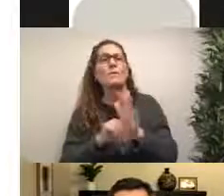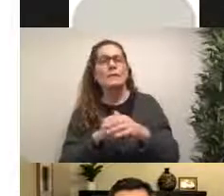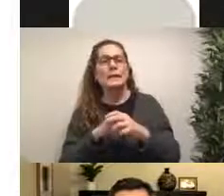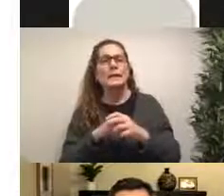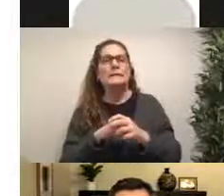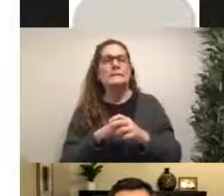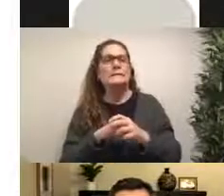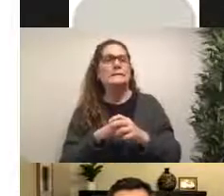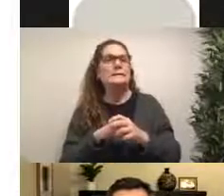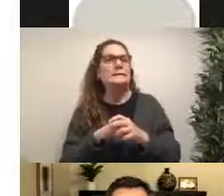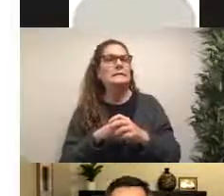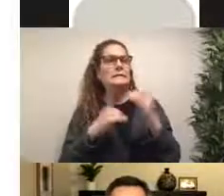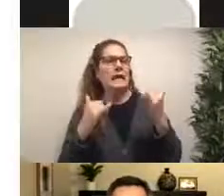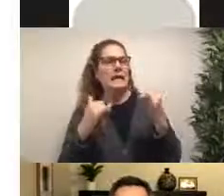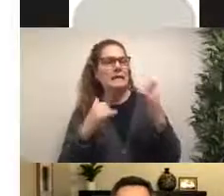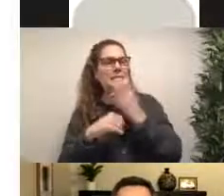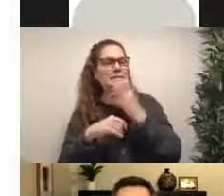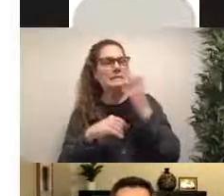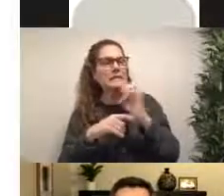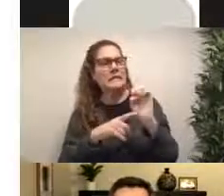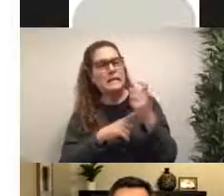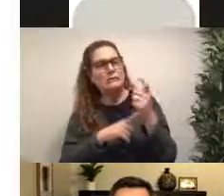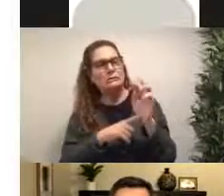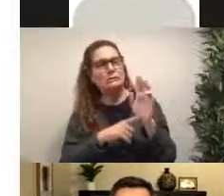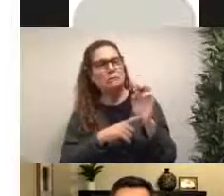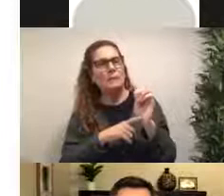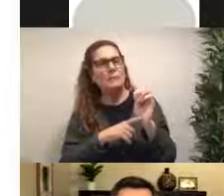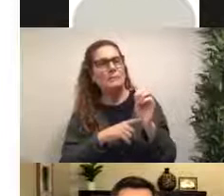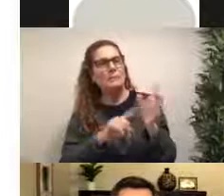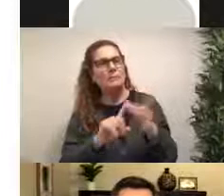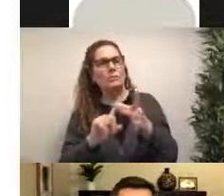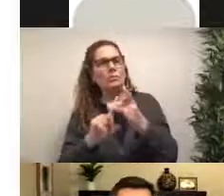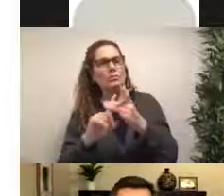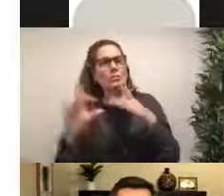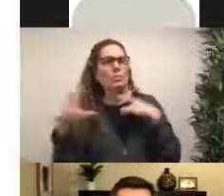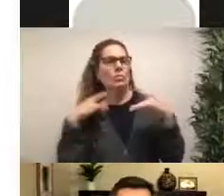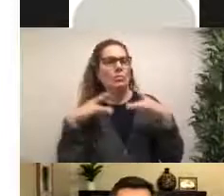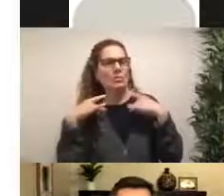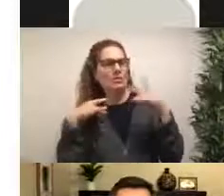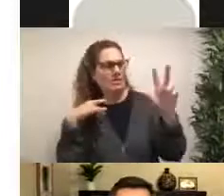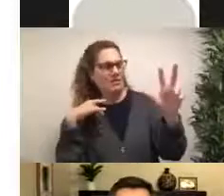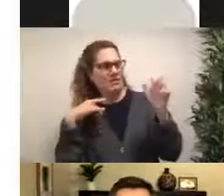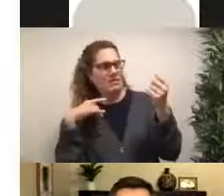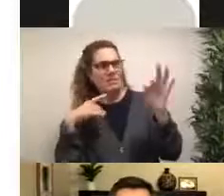COVID cases per 100,000 at 319 per 100,000. That number is up